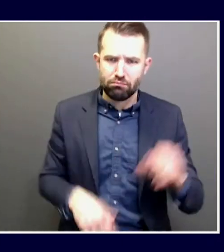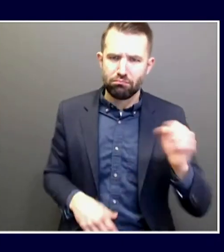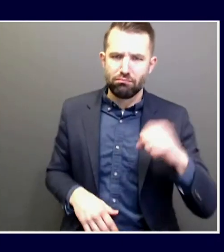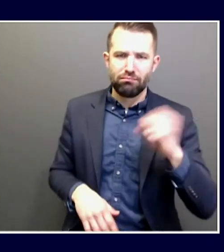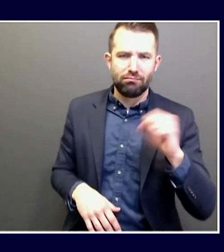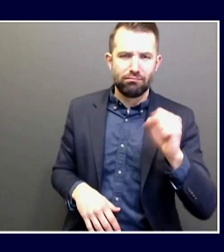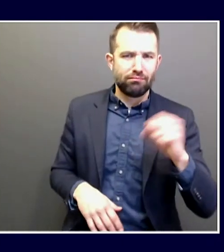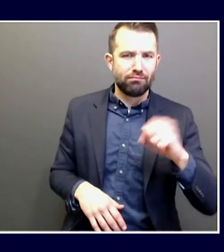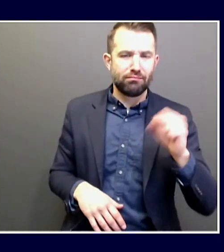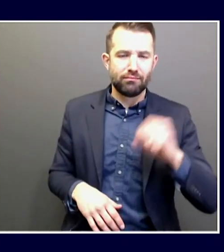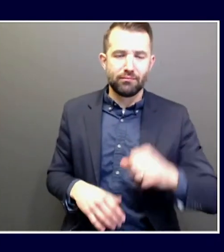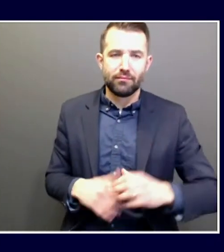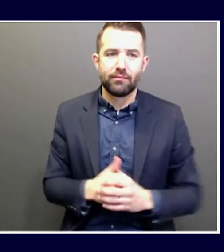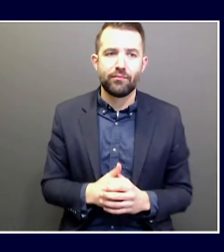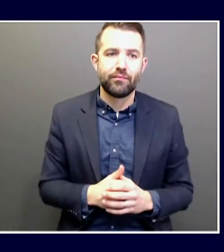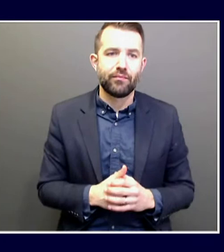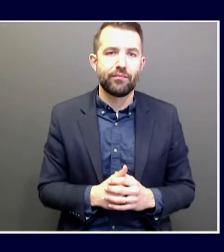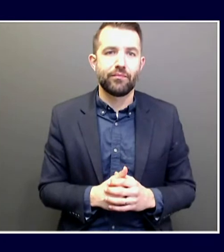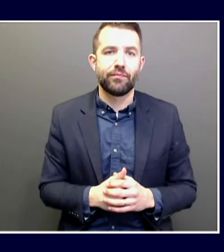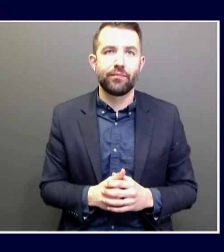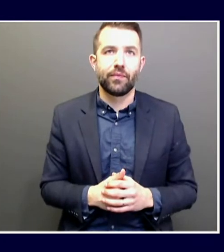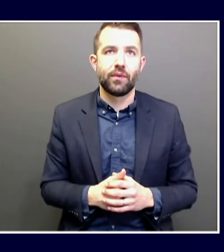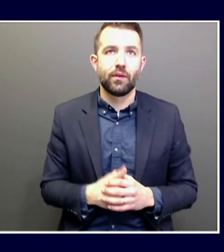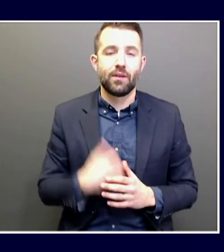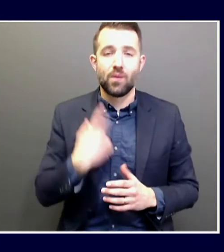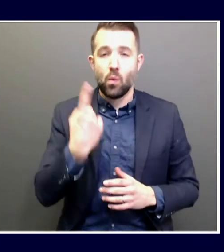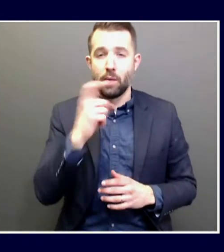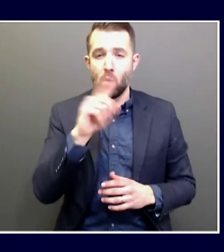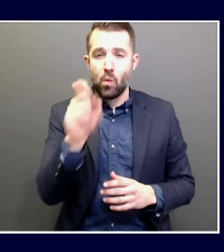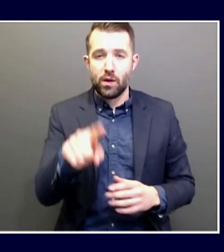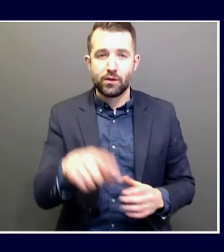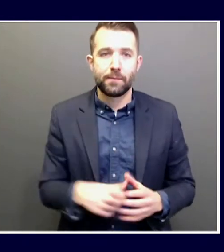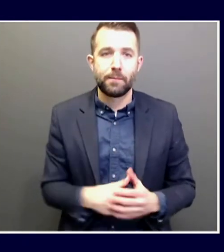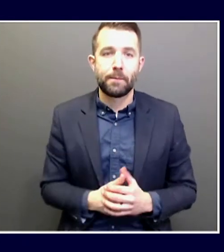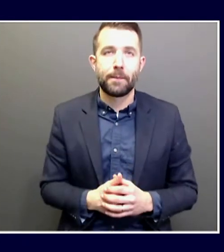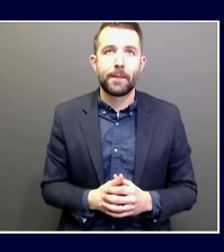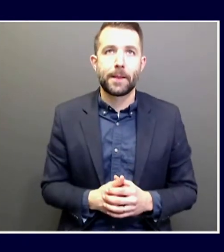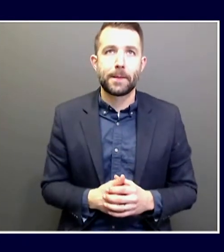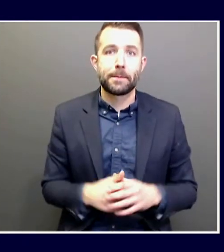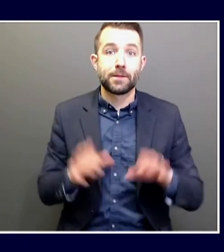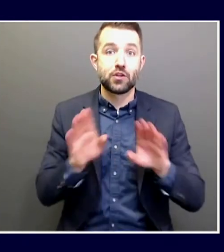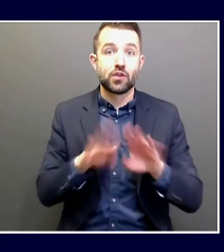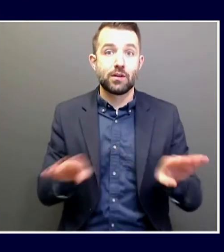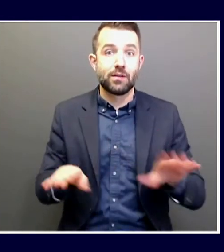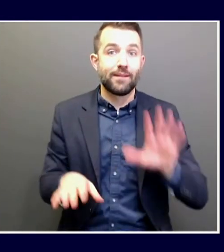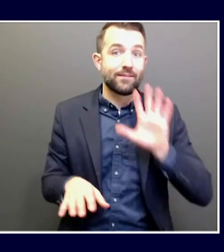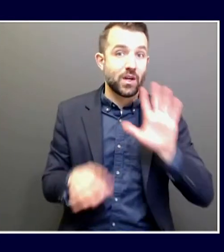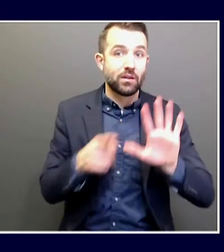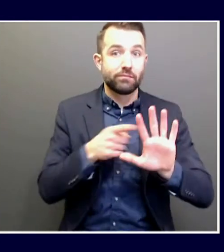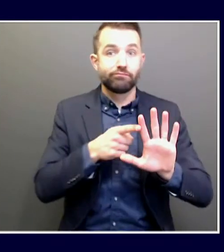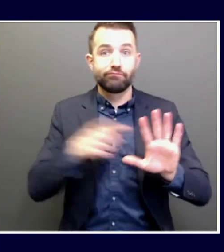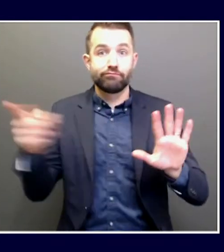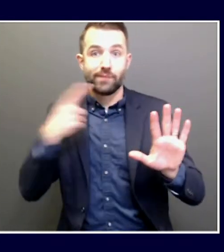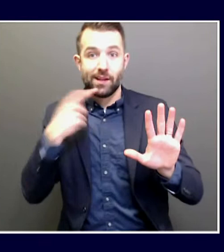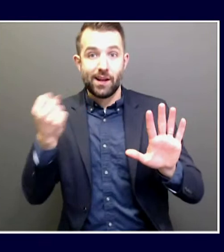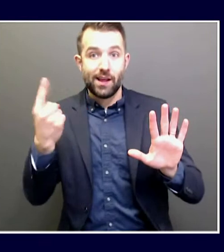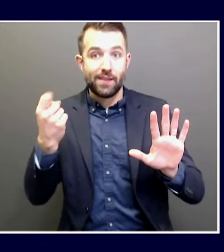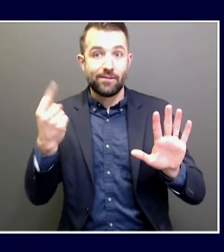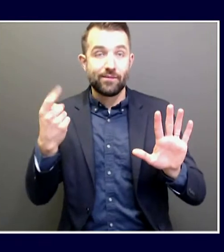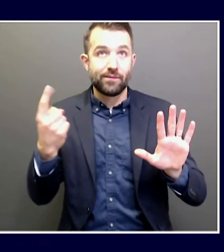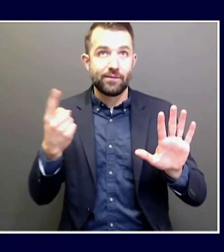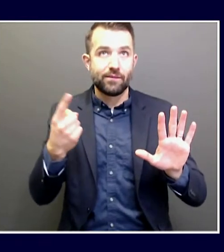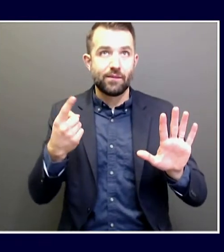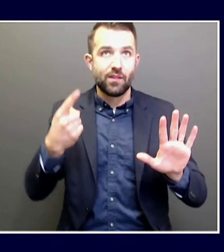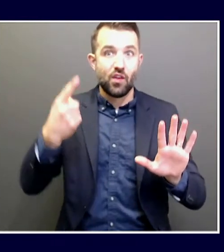Just one final question. About 1/3 of Maine children 5 to 11 are fully vaccinated. That number is much lower in some counties, especially in the